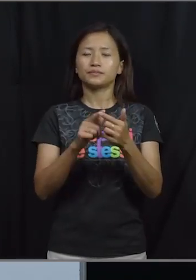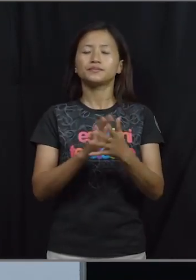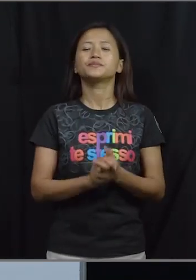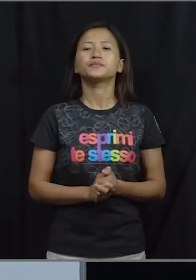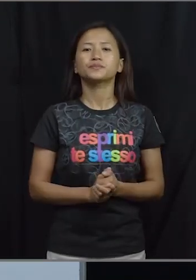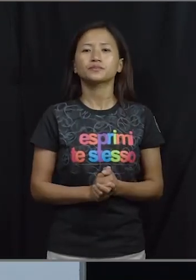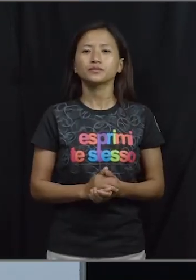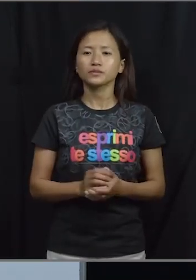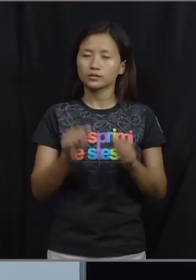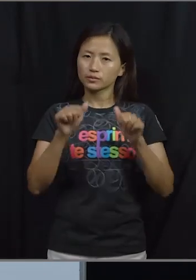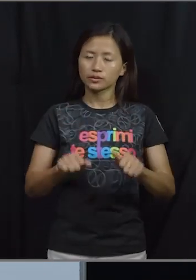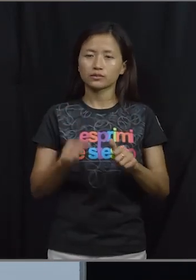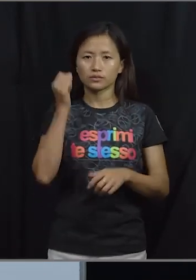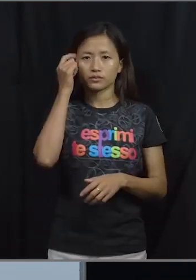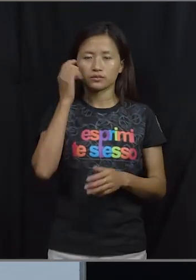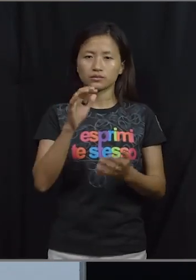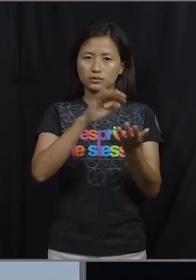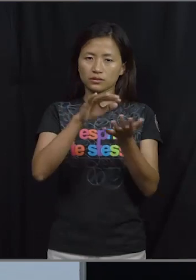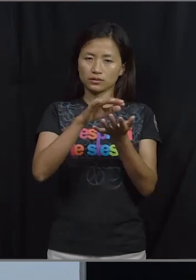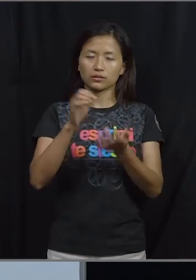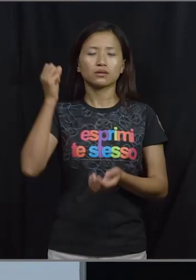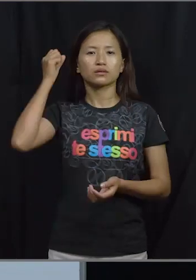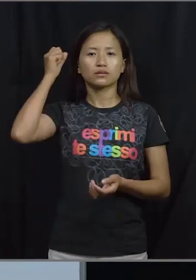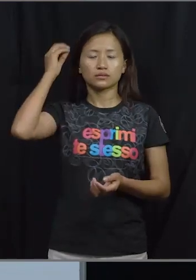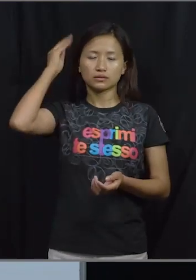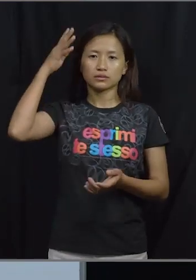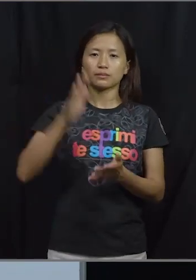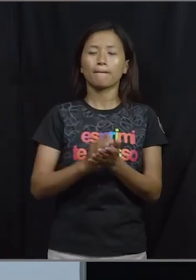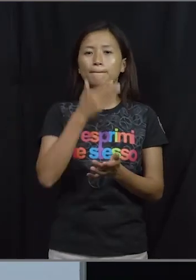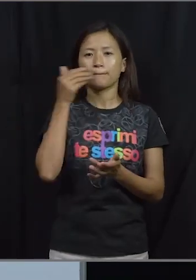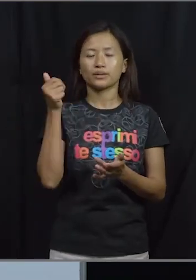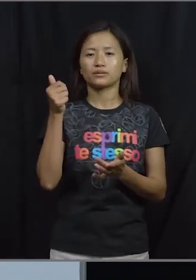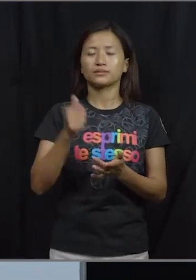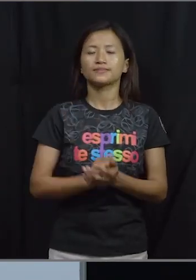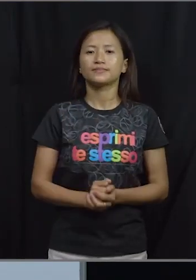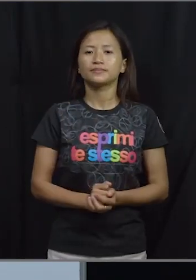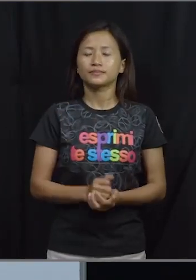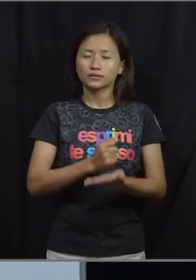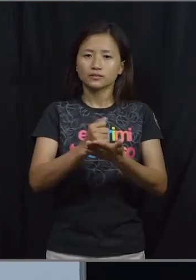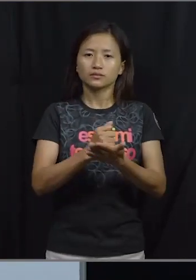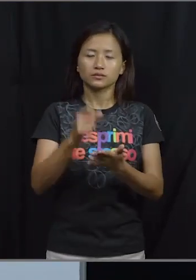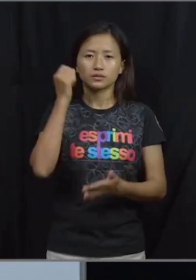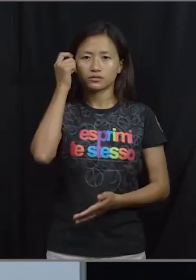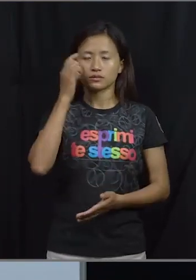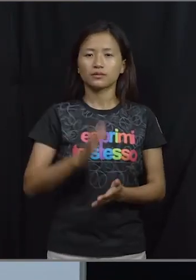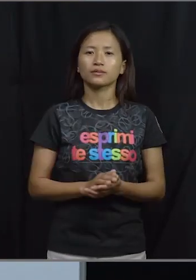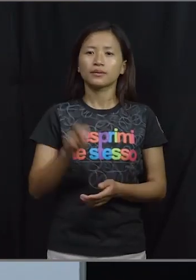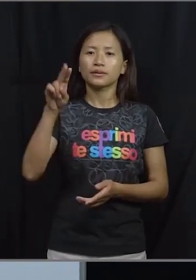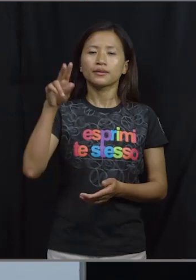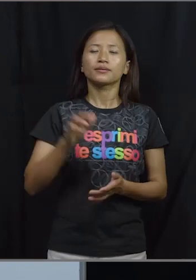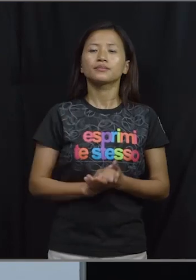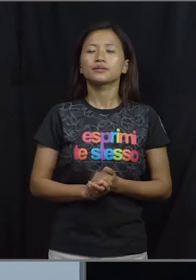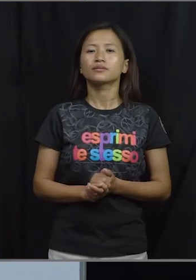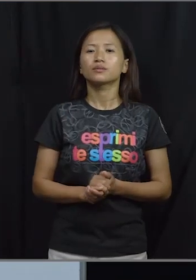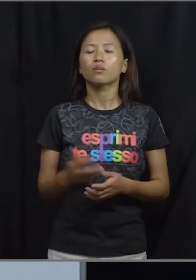you'll be able to understand the concept better. Okay, so first let us try to understand the meaning of